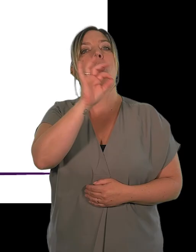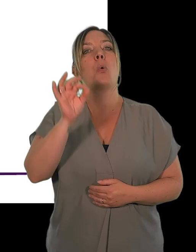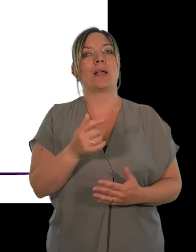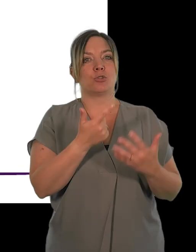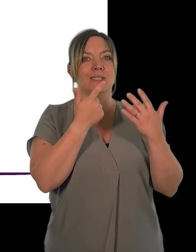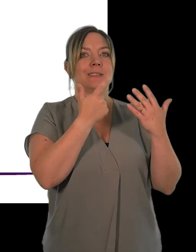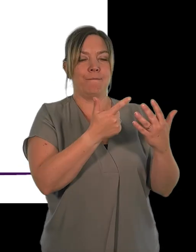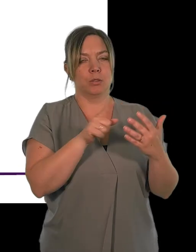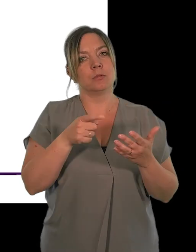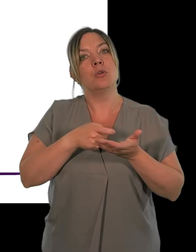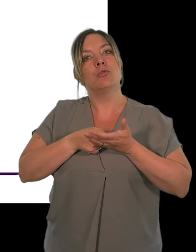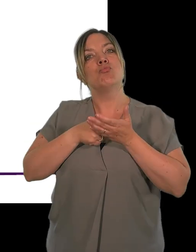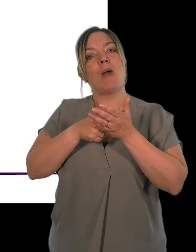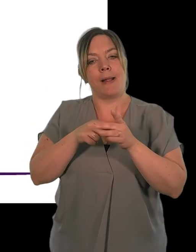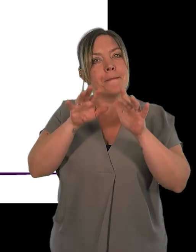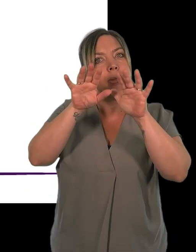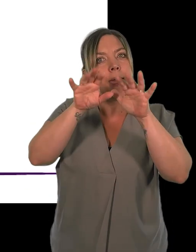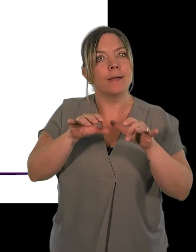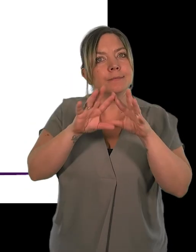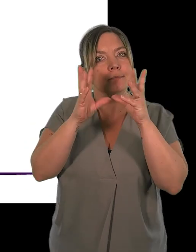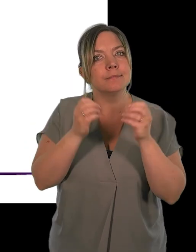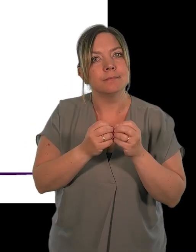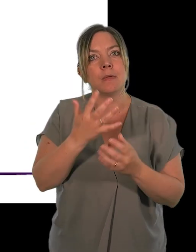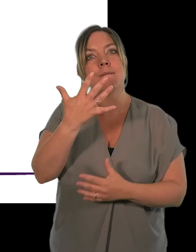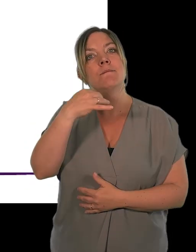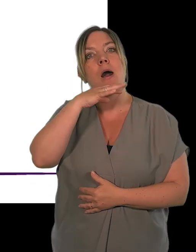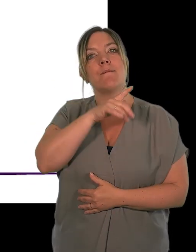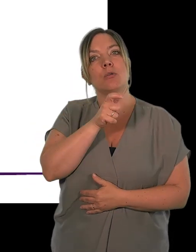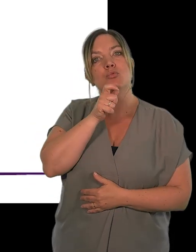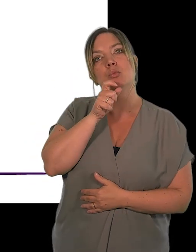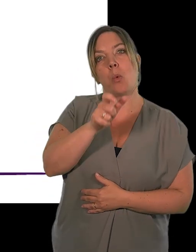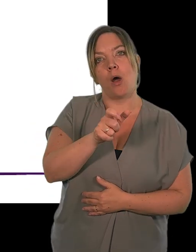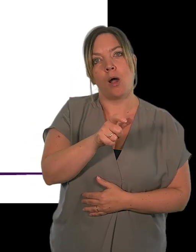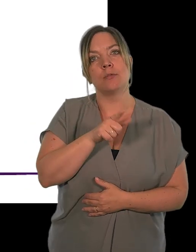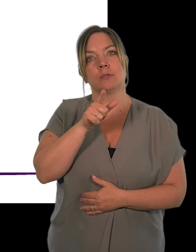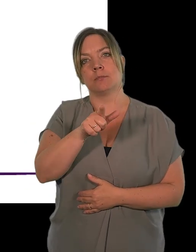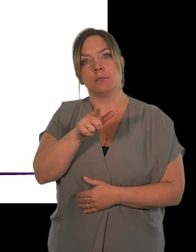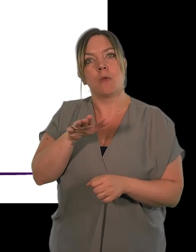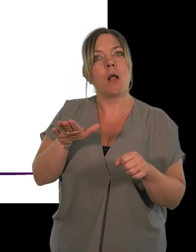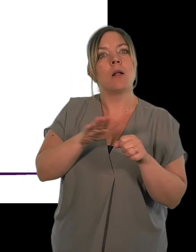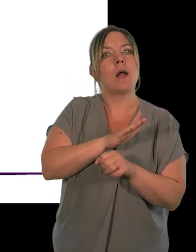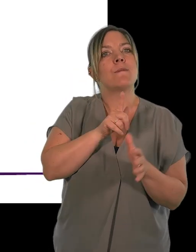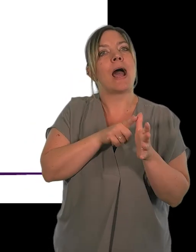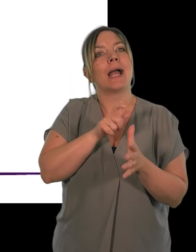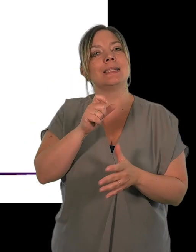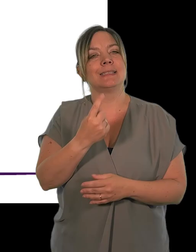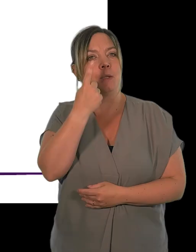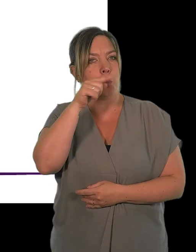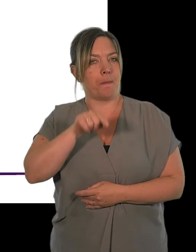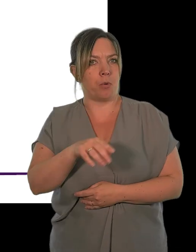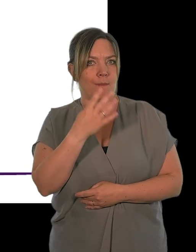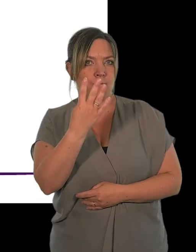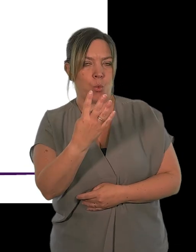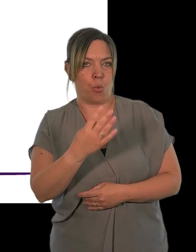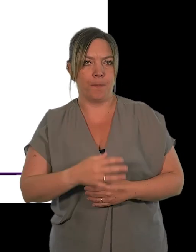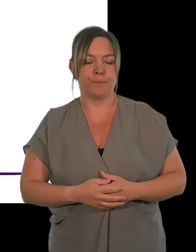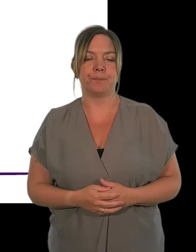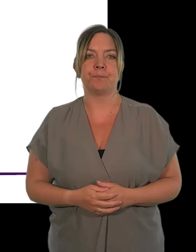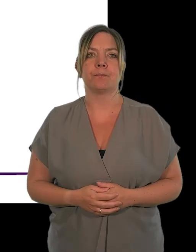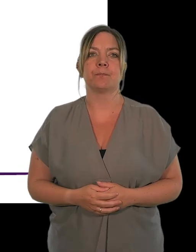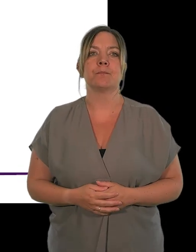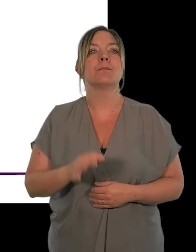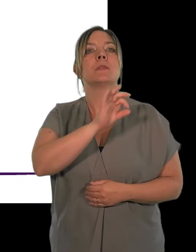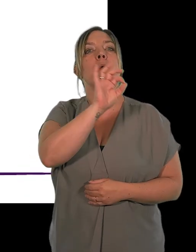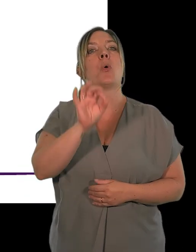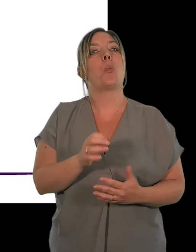2.2. Question 7, which we recommend you allocate 500 words to, covers